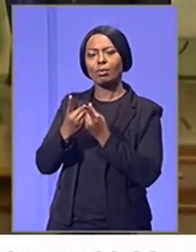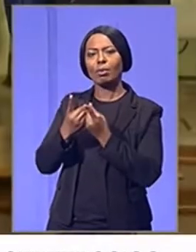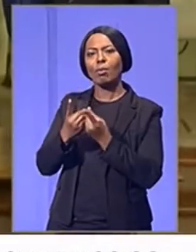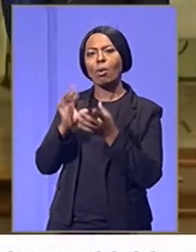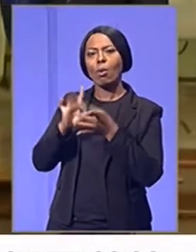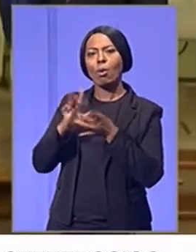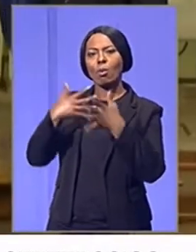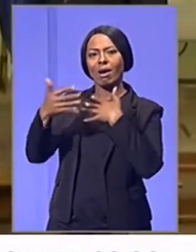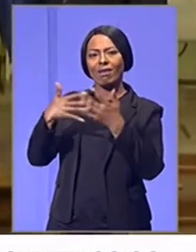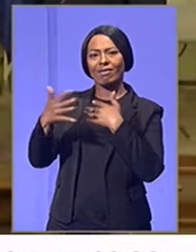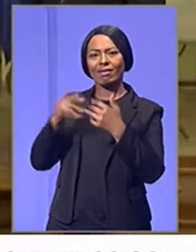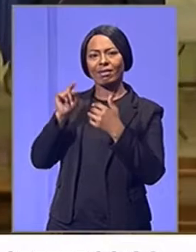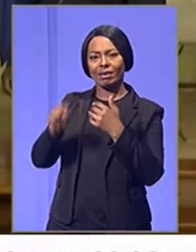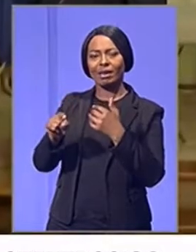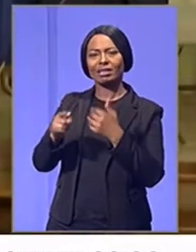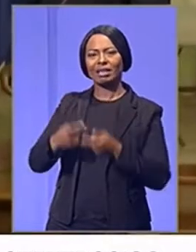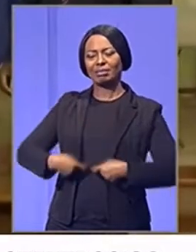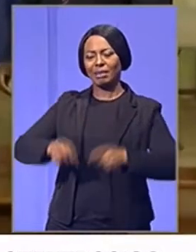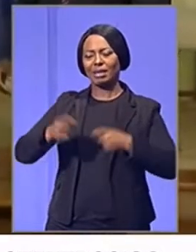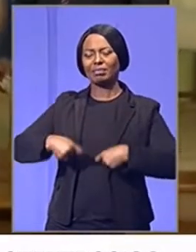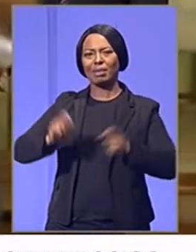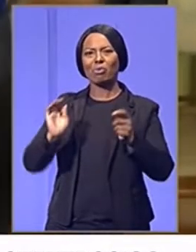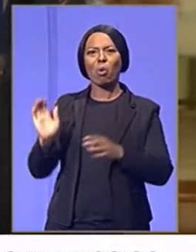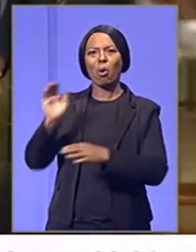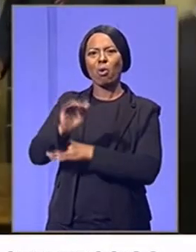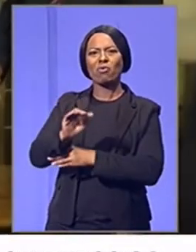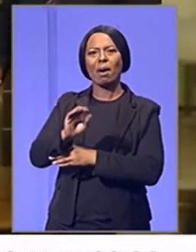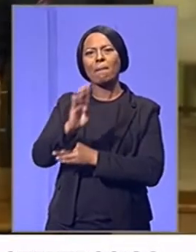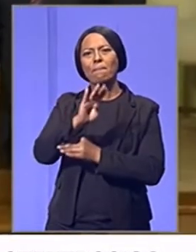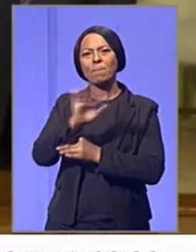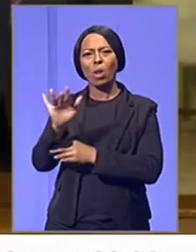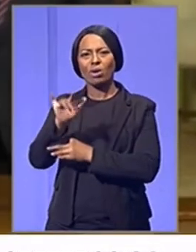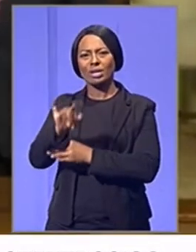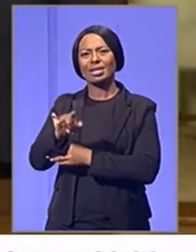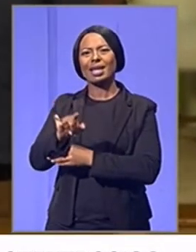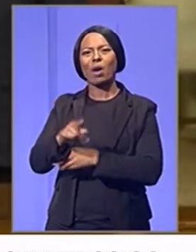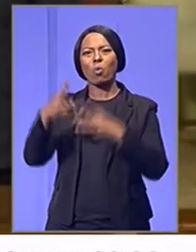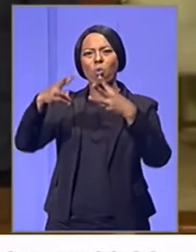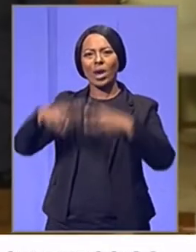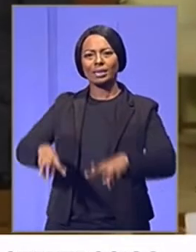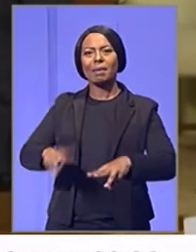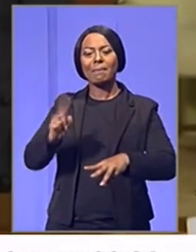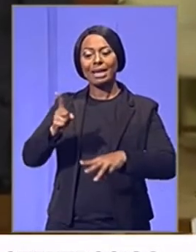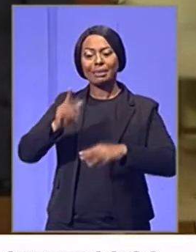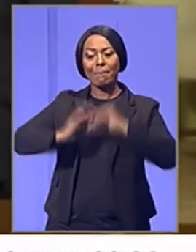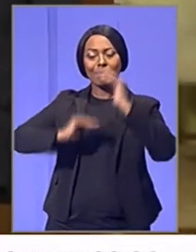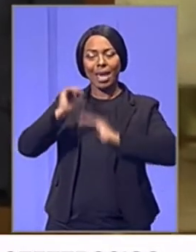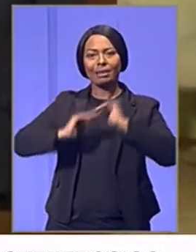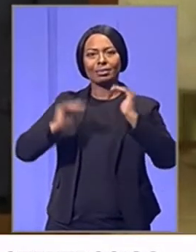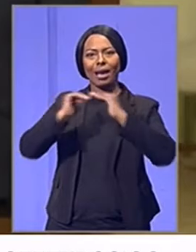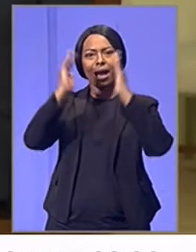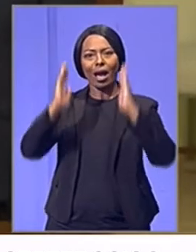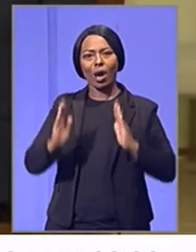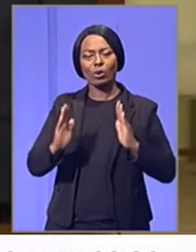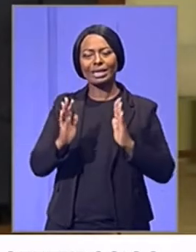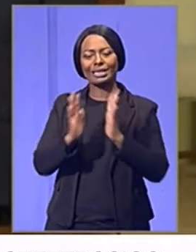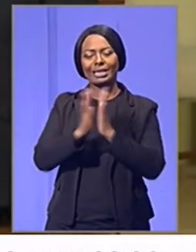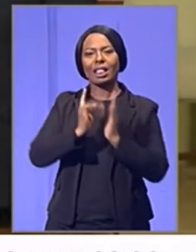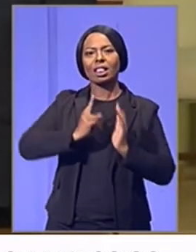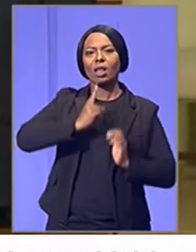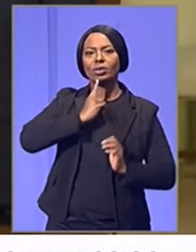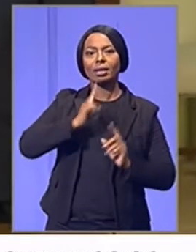le bilione tsa baduela lekgetho ka teng. Madi ao a ne a tshwanetse go aga matlo a tlhwatlhwa tlase a le dikete. Pegelo